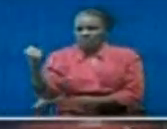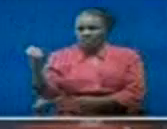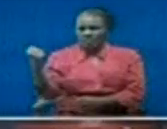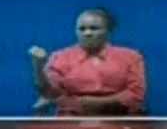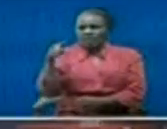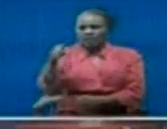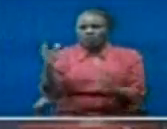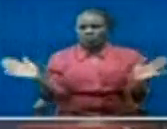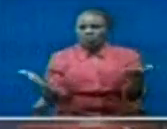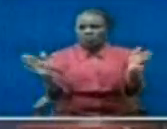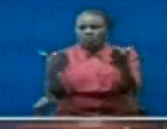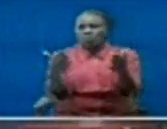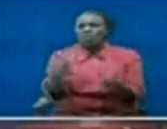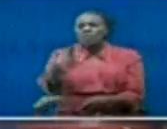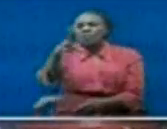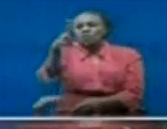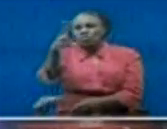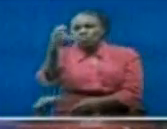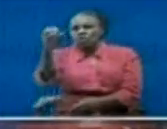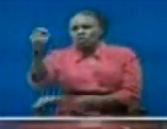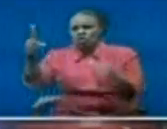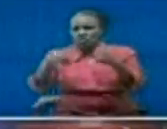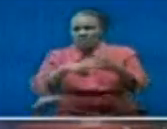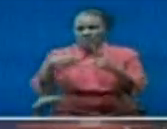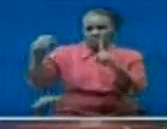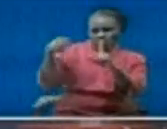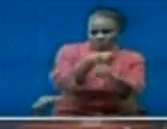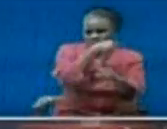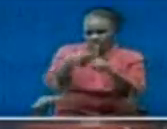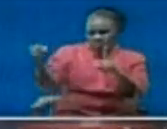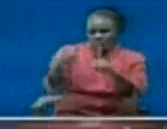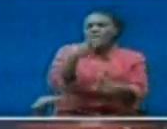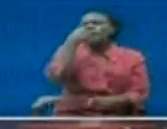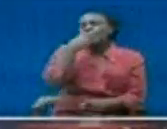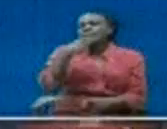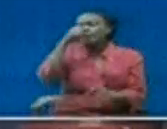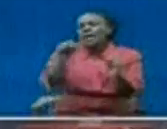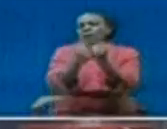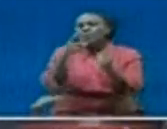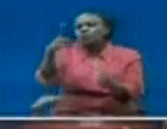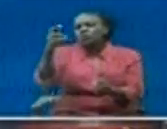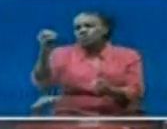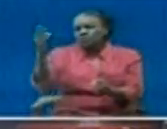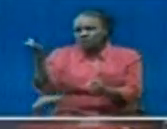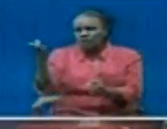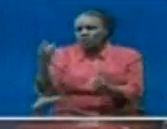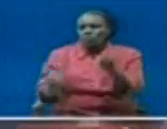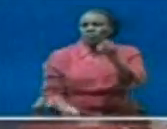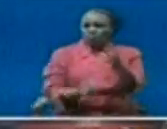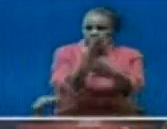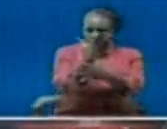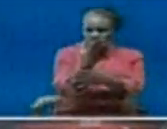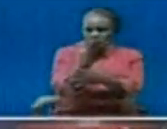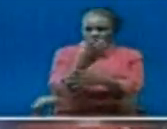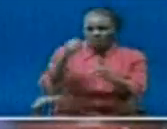what mobilized the violence of 2007. The referendum that was held in Tanzania in 2011 is the cause of the